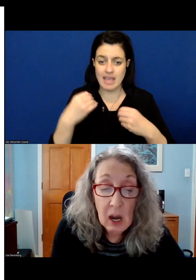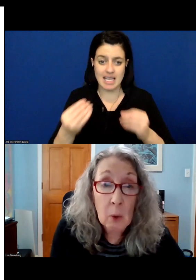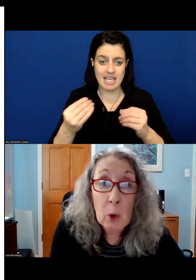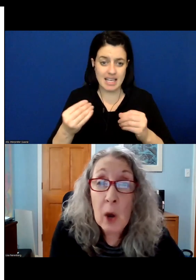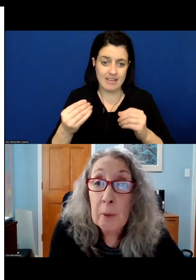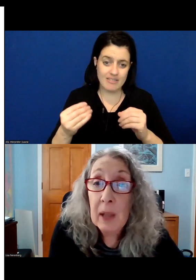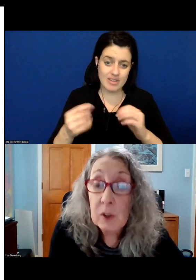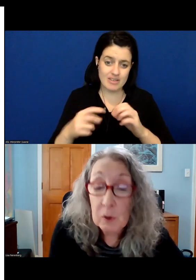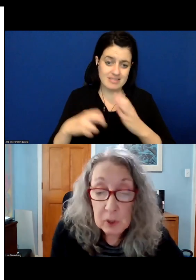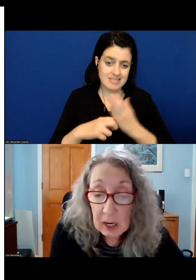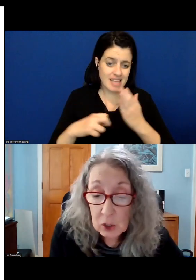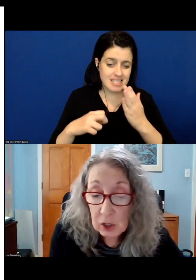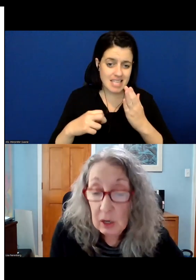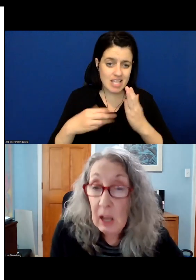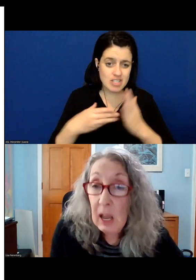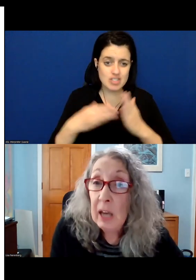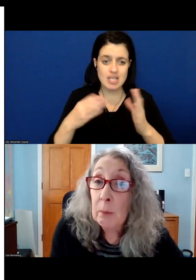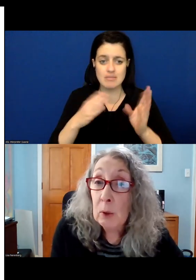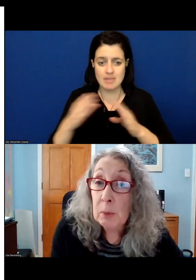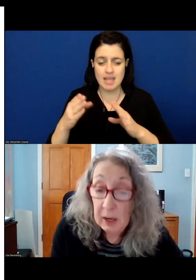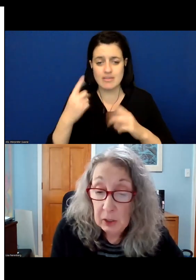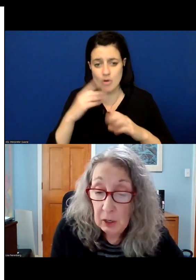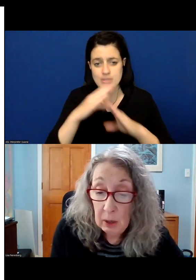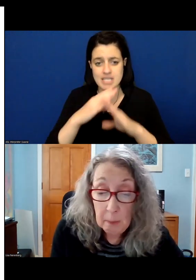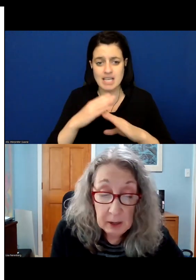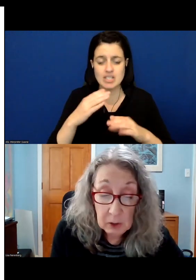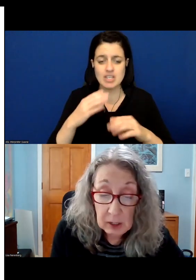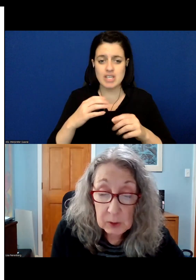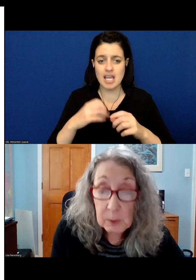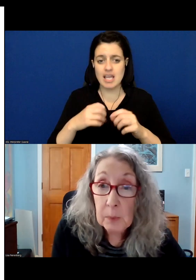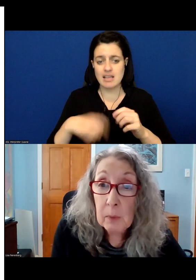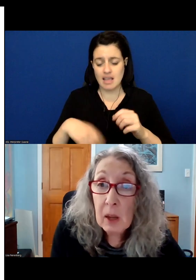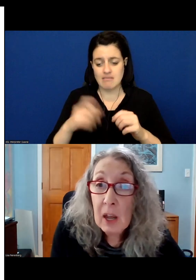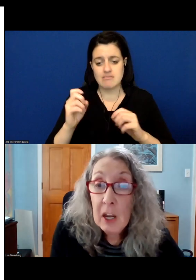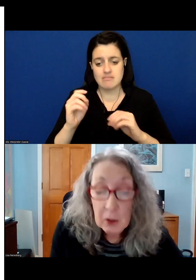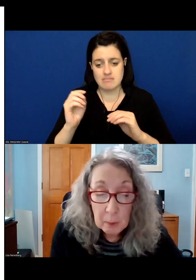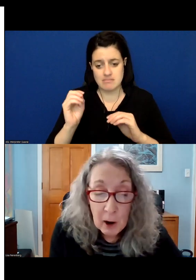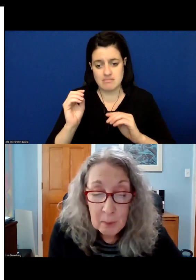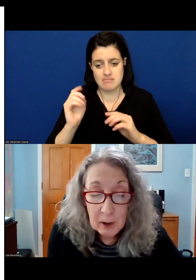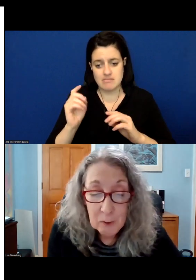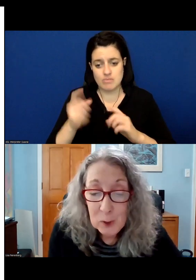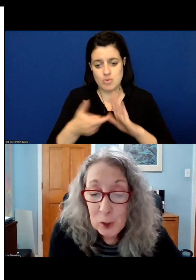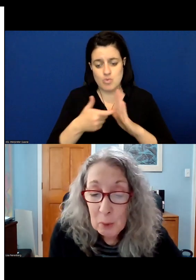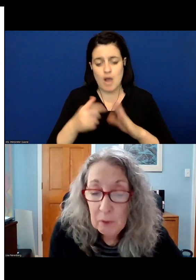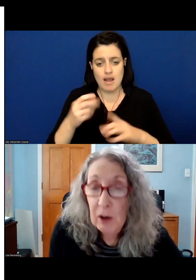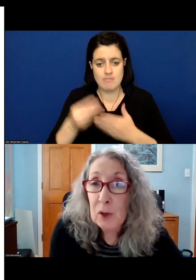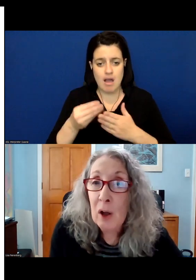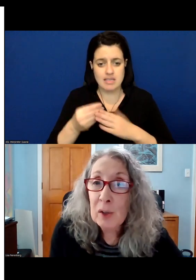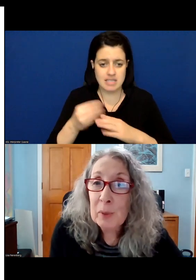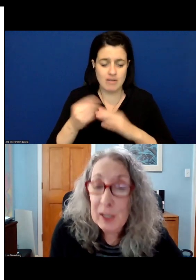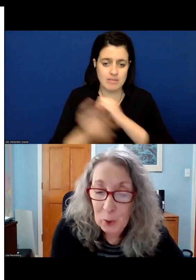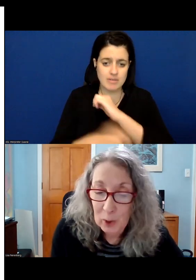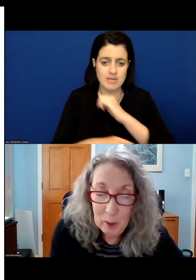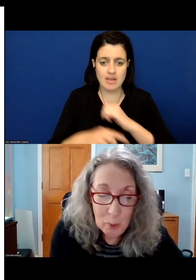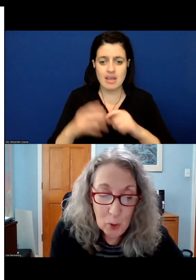citations, require plans of protection, and impose monetary penalties. Now, the Department of Consumer Affairs